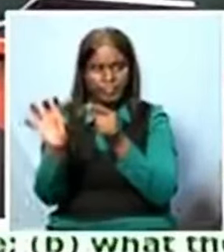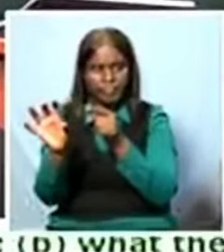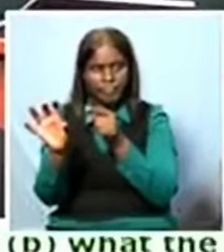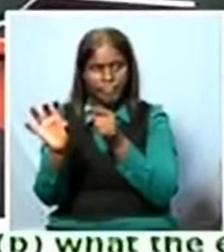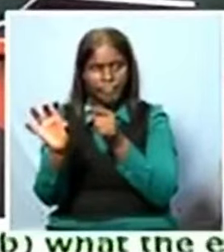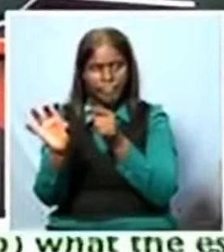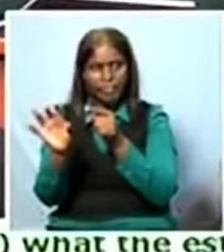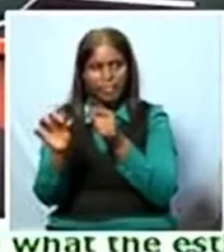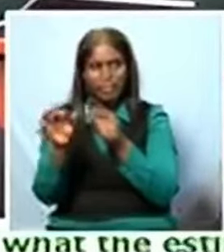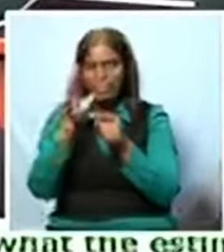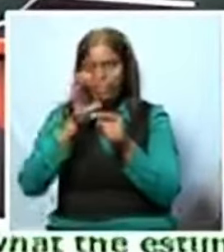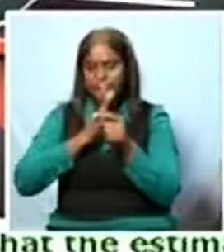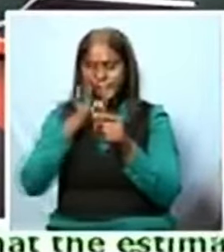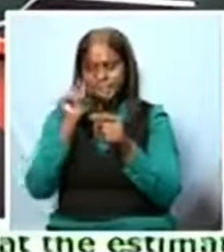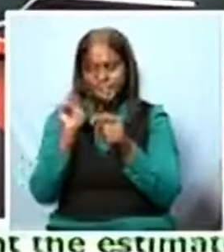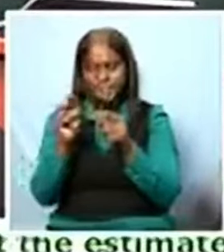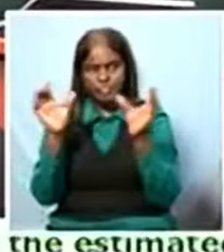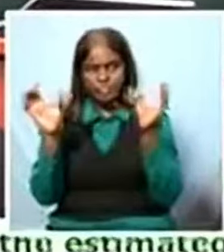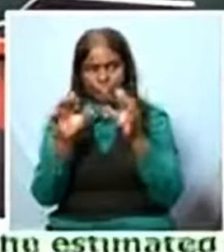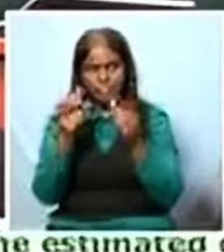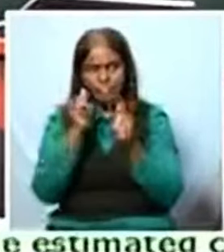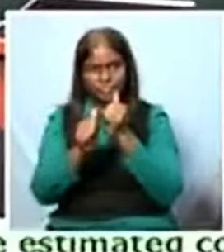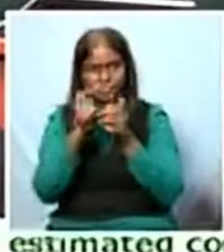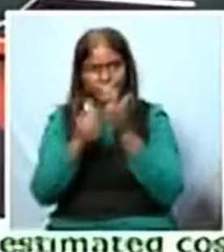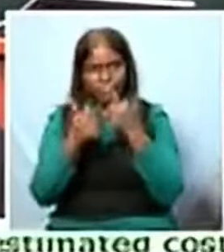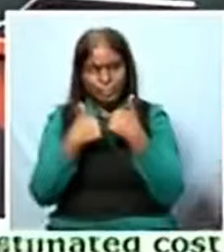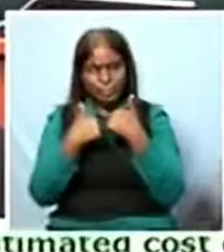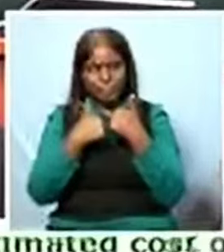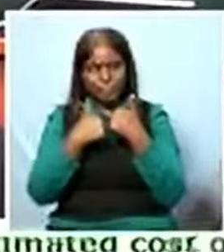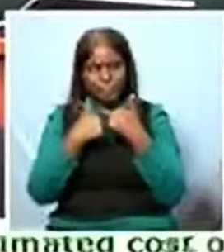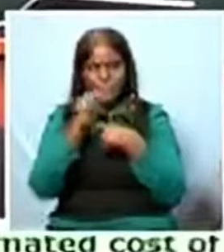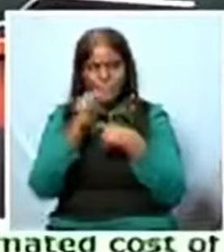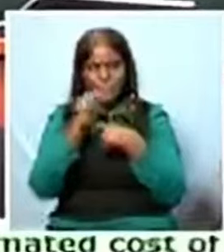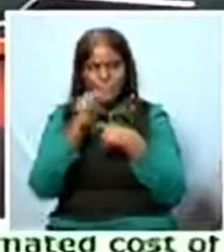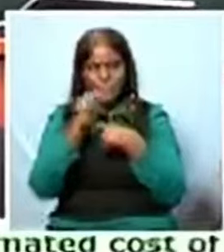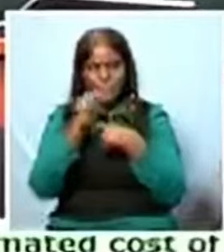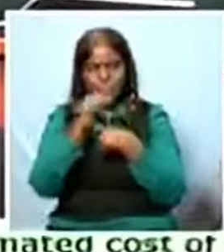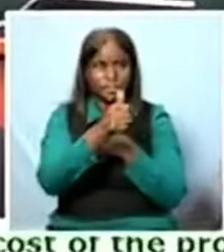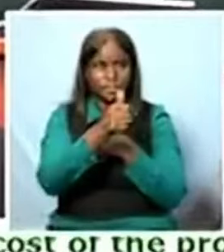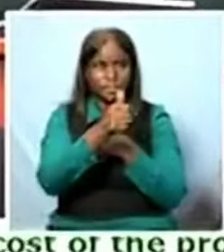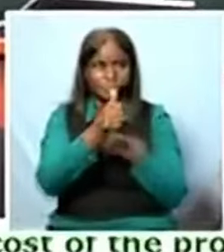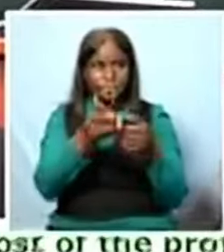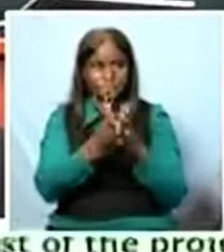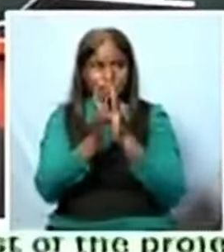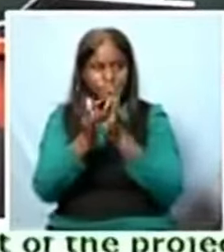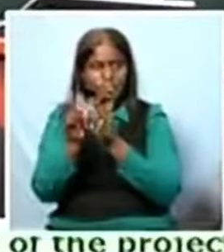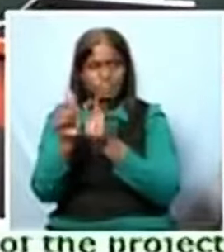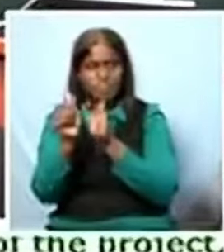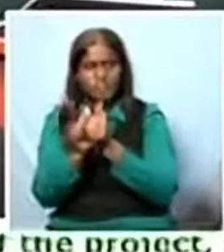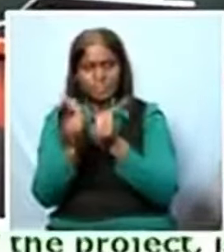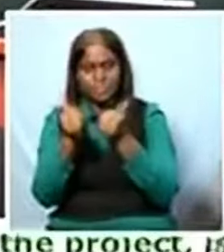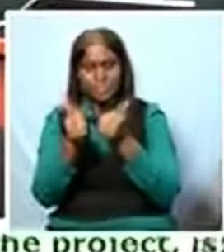figure, Madam Speaker, the committee, which the area member of Parliament asking about,